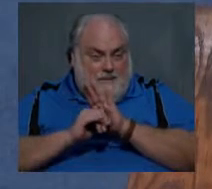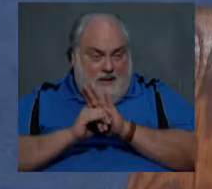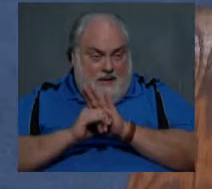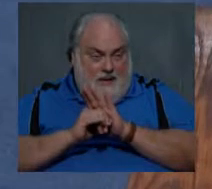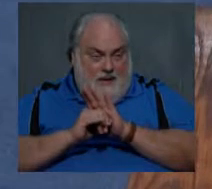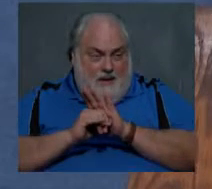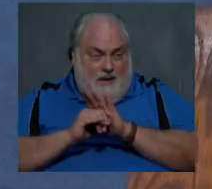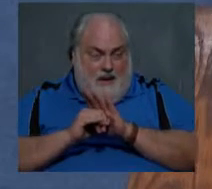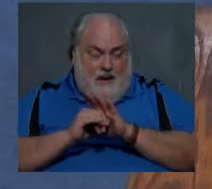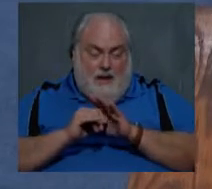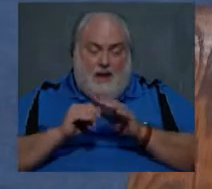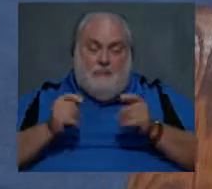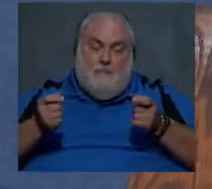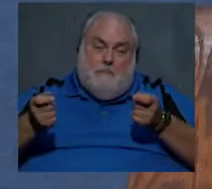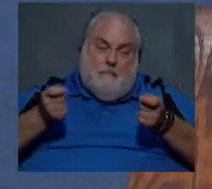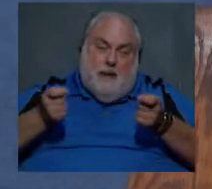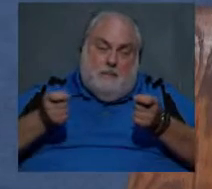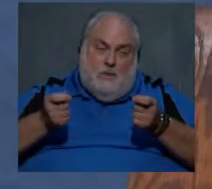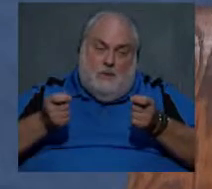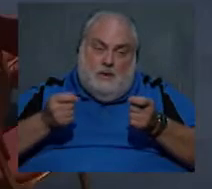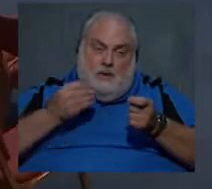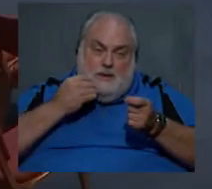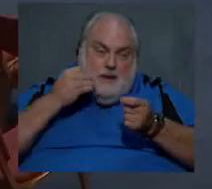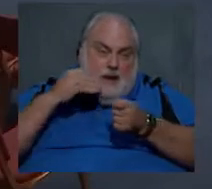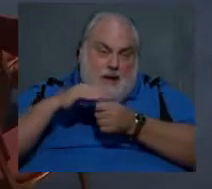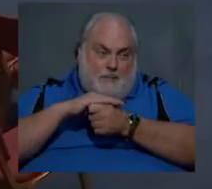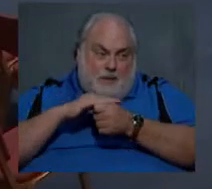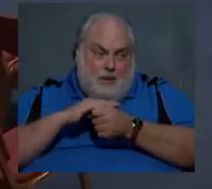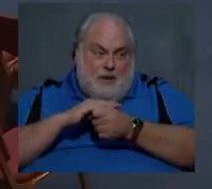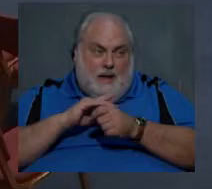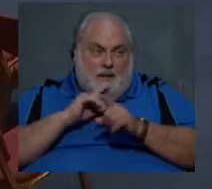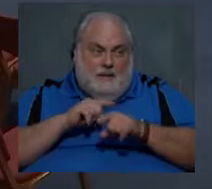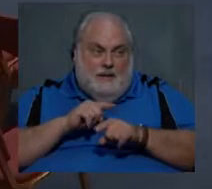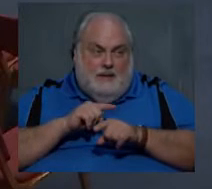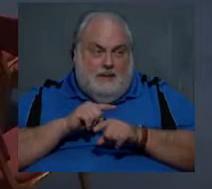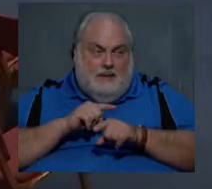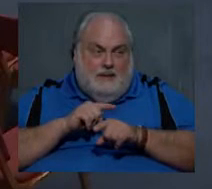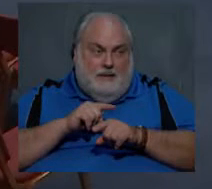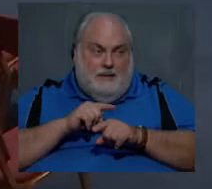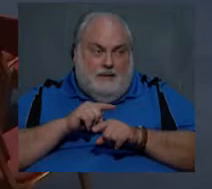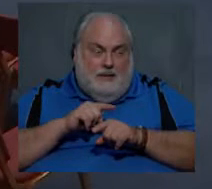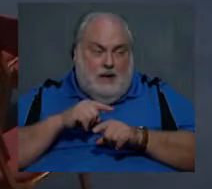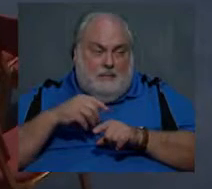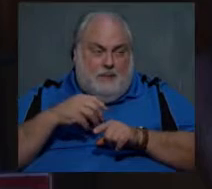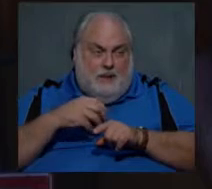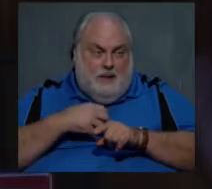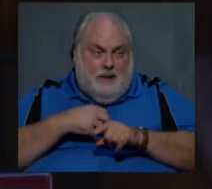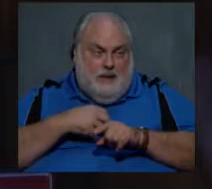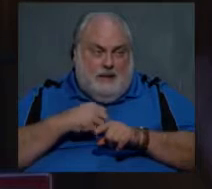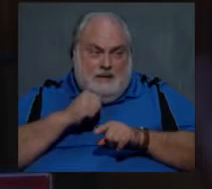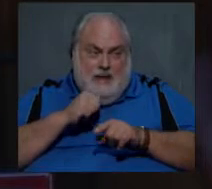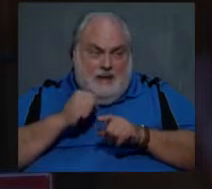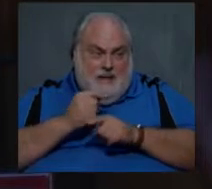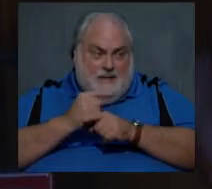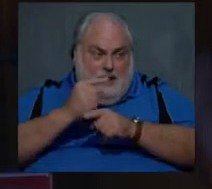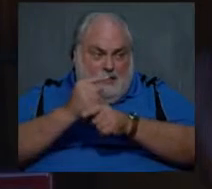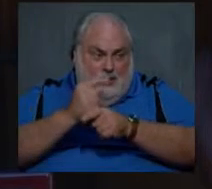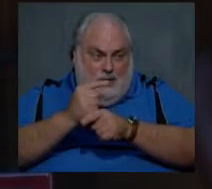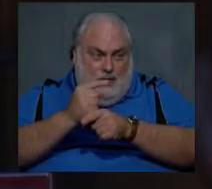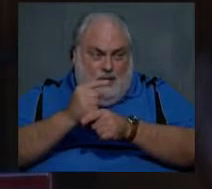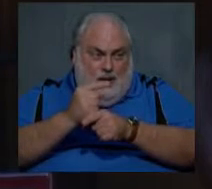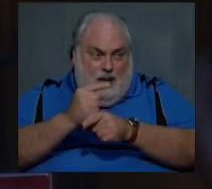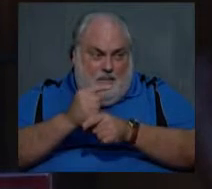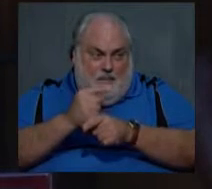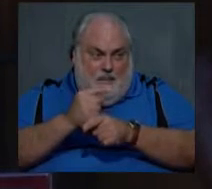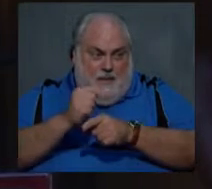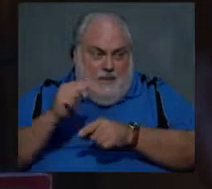a manageable number so that it wouldn't burden the neighborhood. You answered my question. The standard you're trying to impose on the applicant is not a standard that's imposed